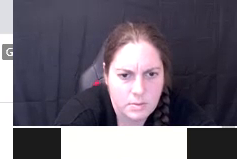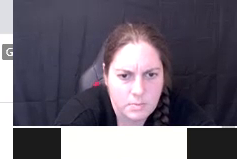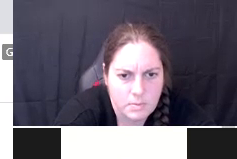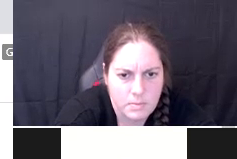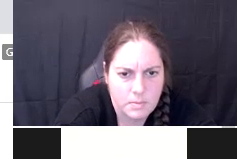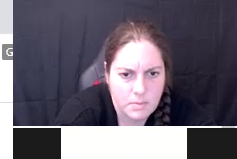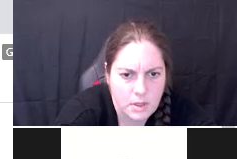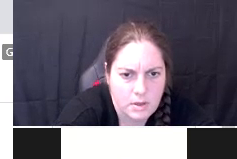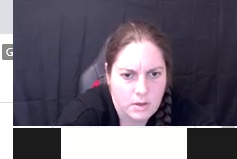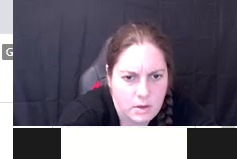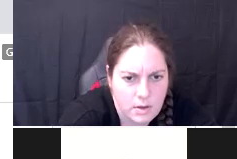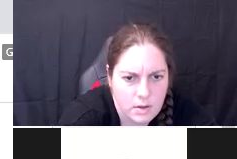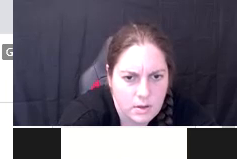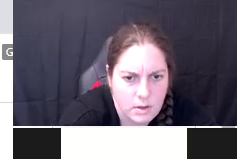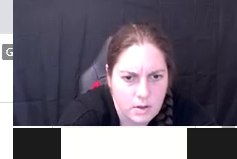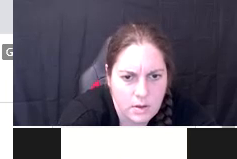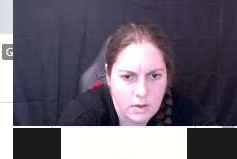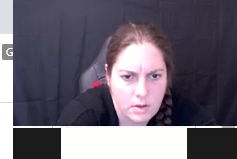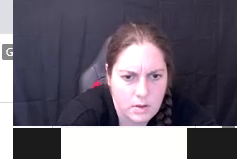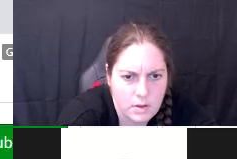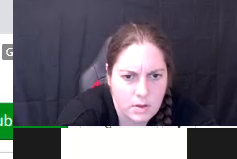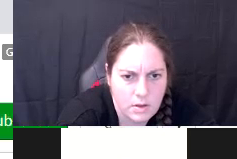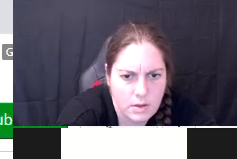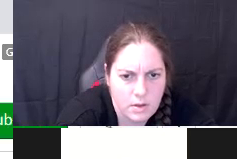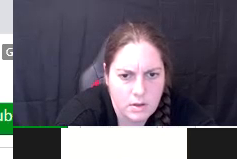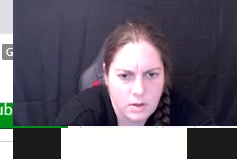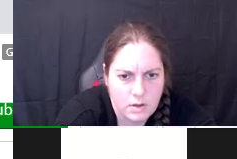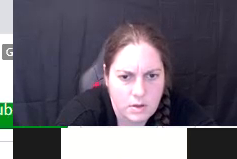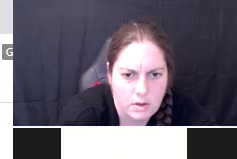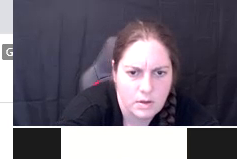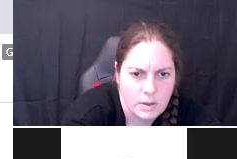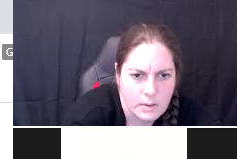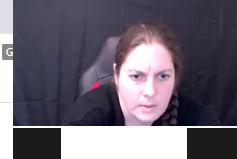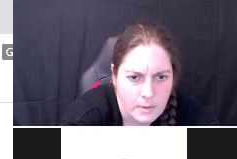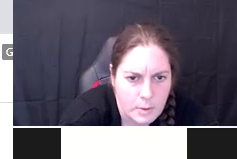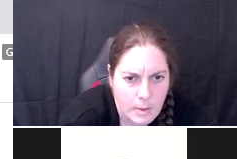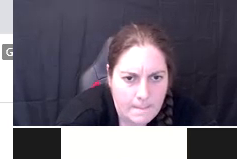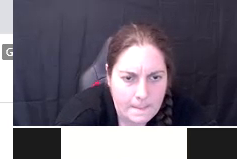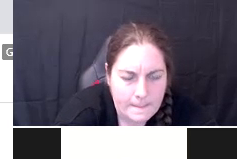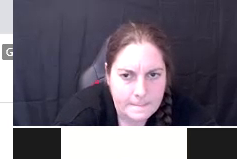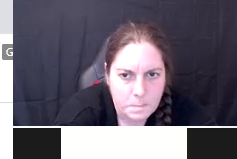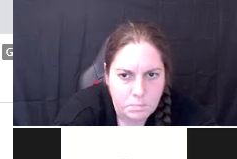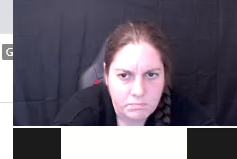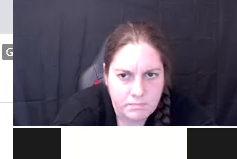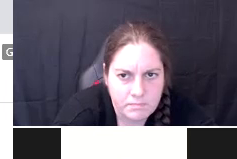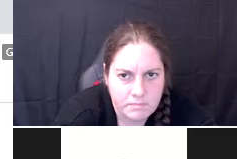if you recall from the home page, are the administrative tools for this course,